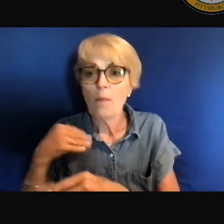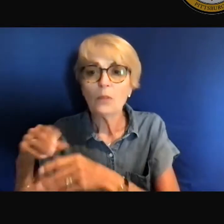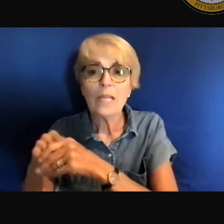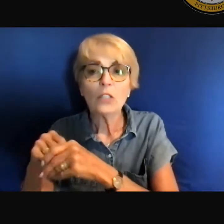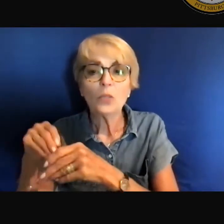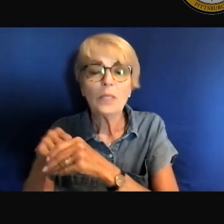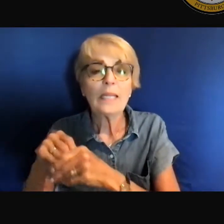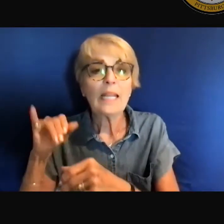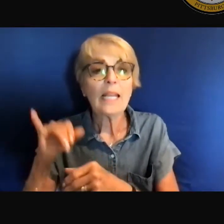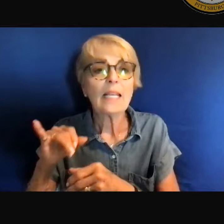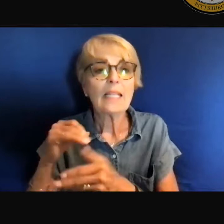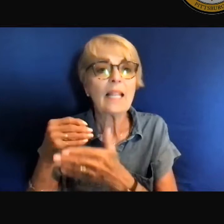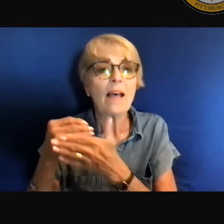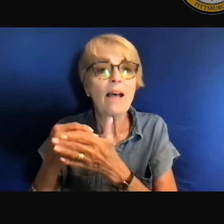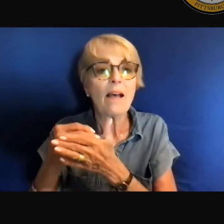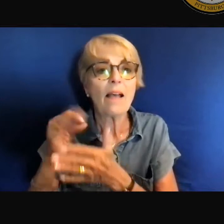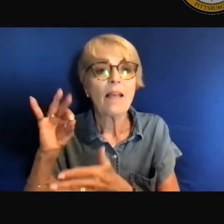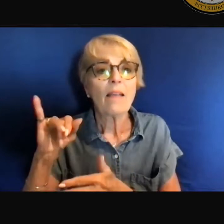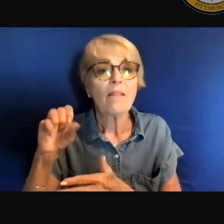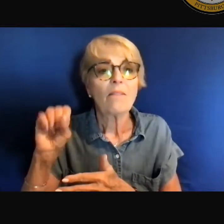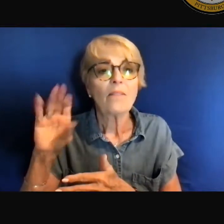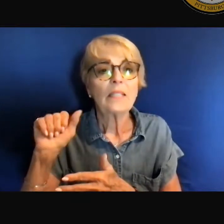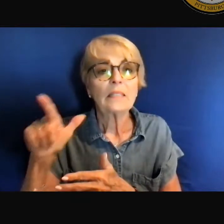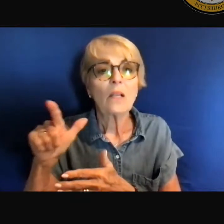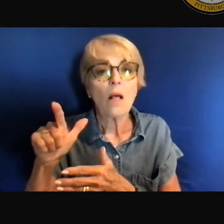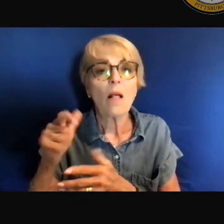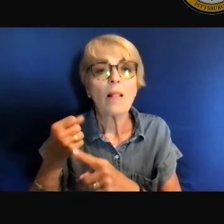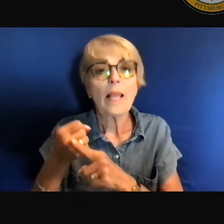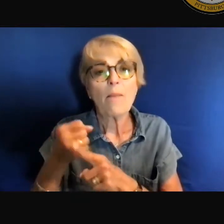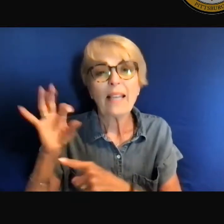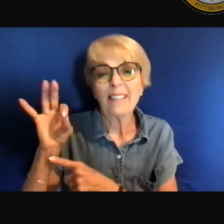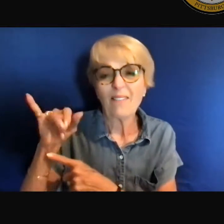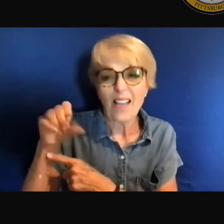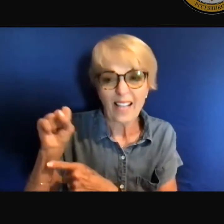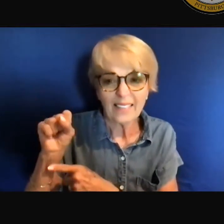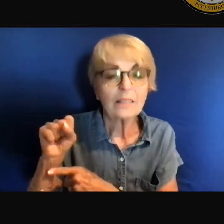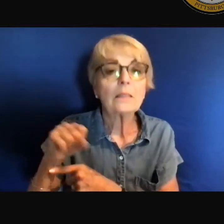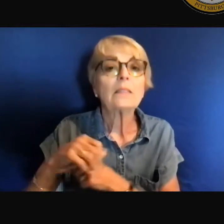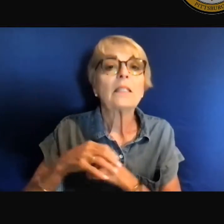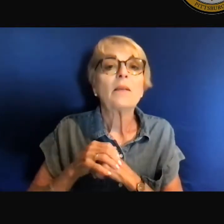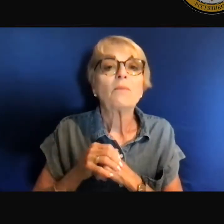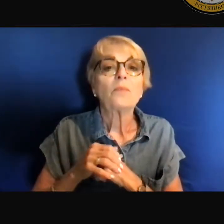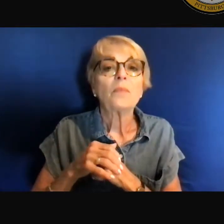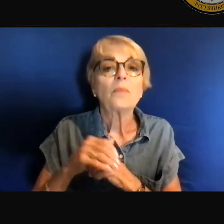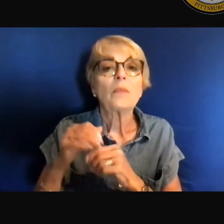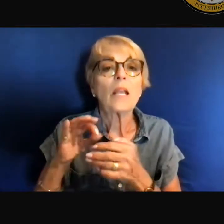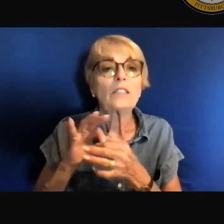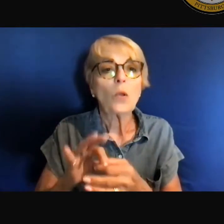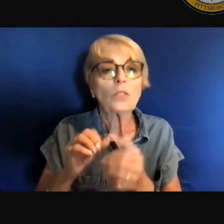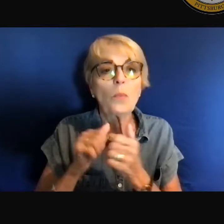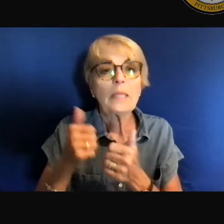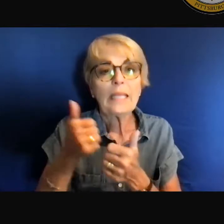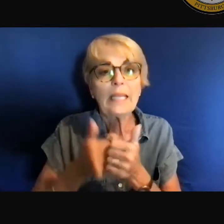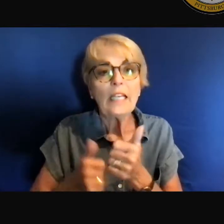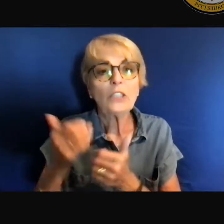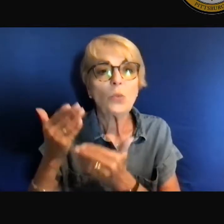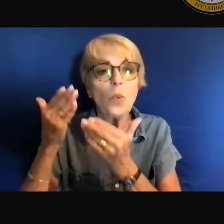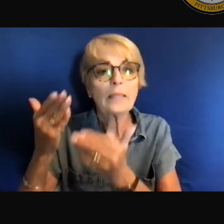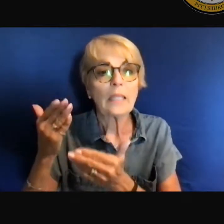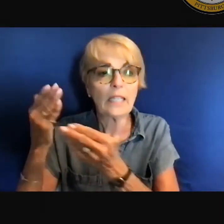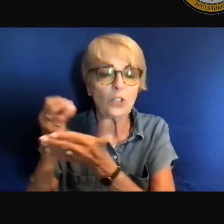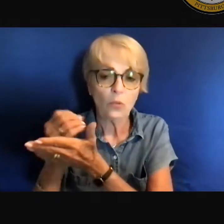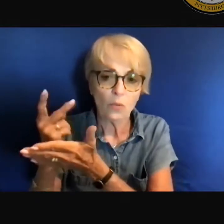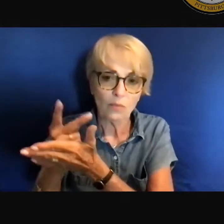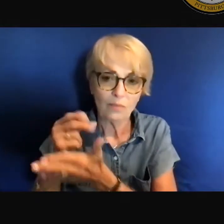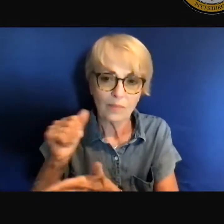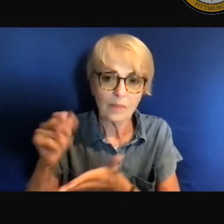impact statement associated with each resolution requesting authorization to enter a contract.